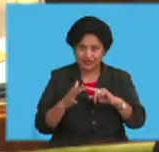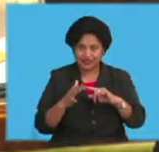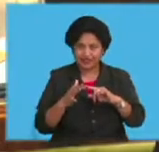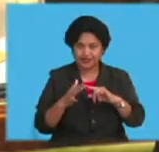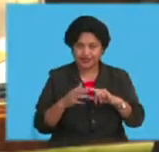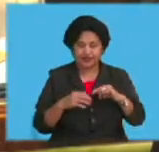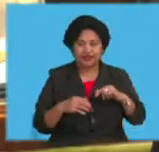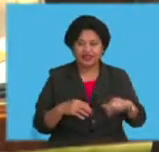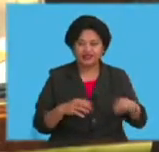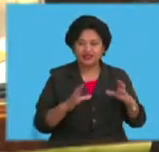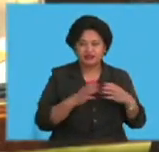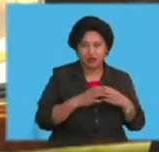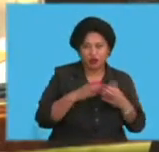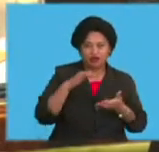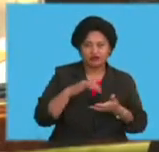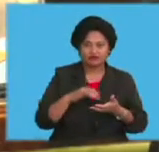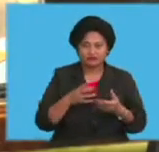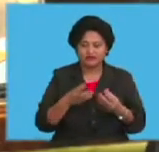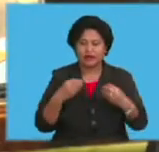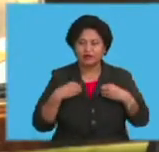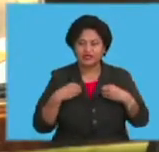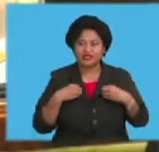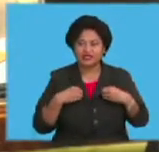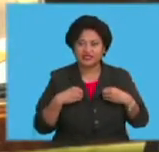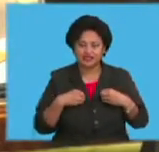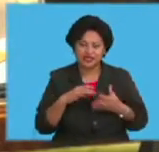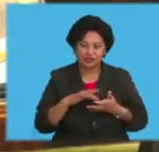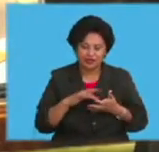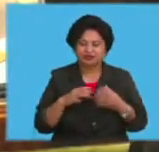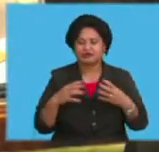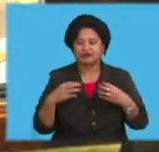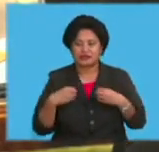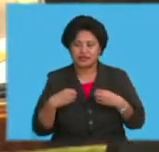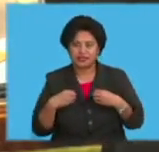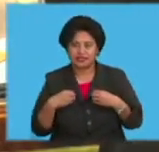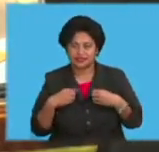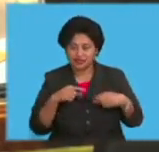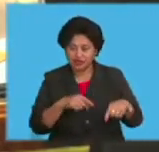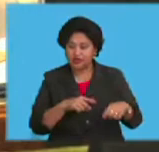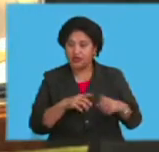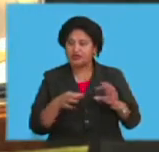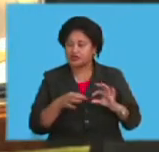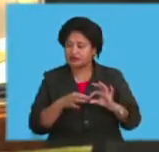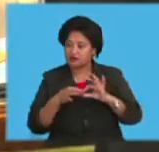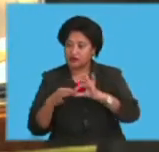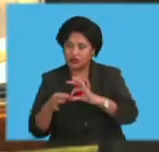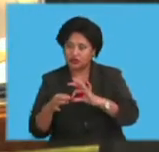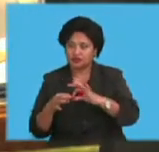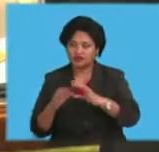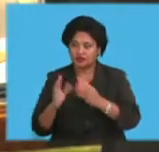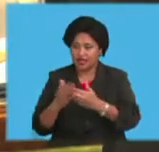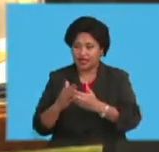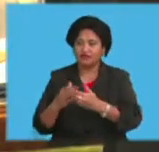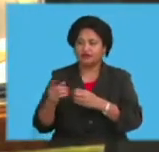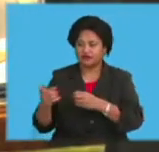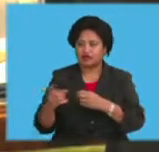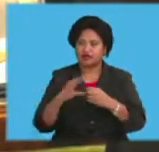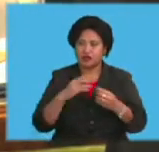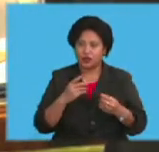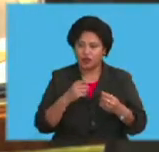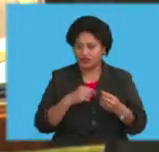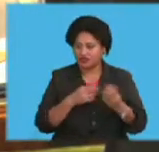And these synergies and linkages obviously accelerate the technology transfer, the spillovers and economic development, as well as